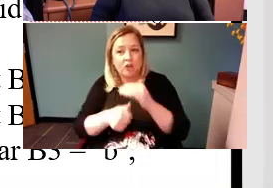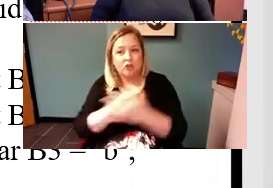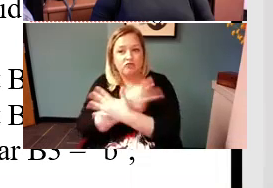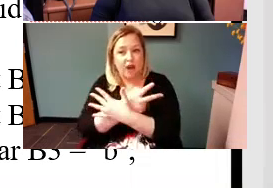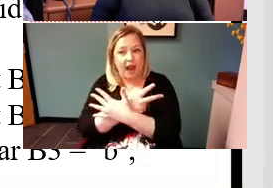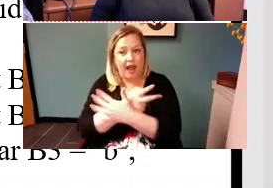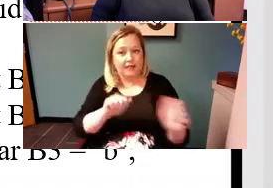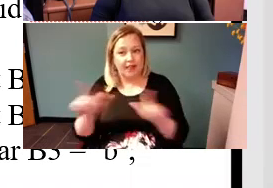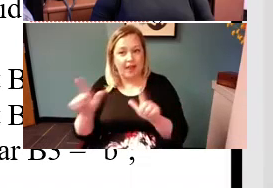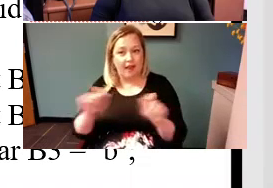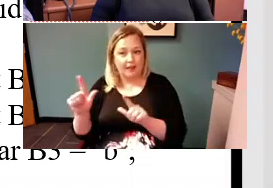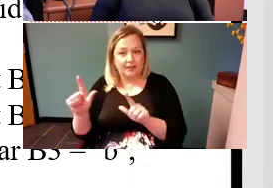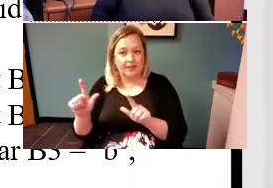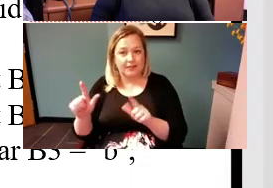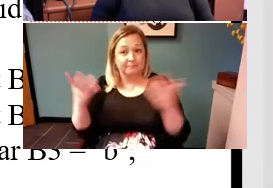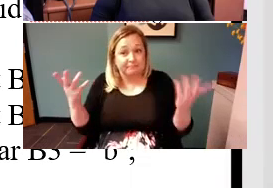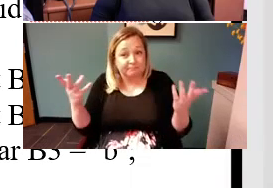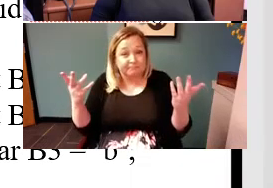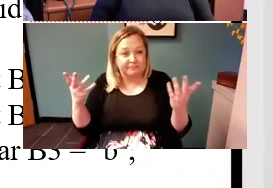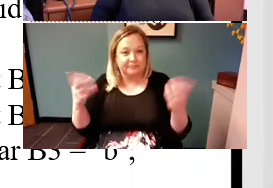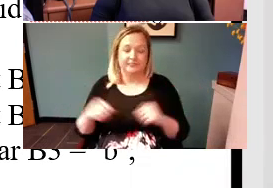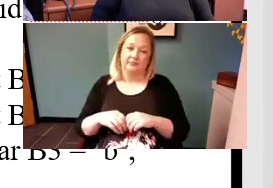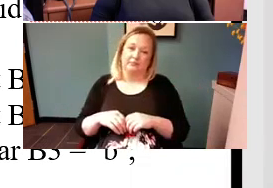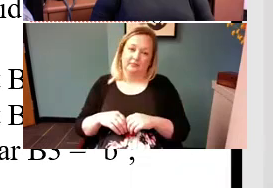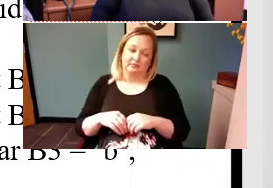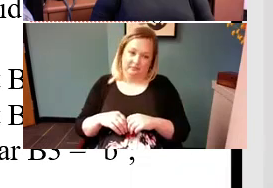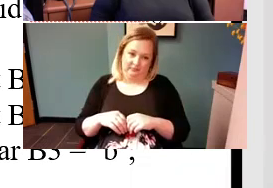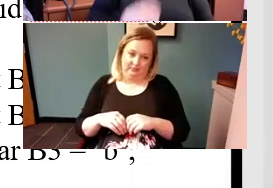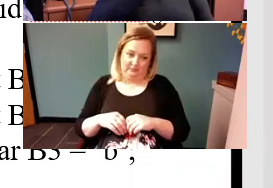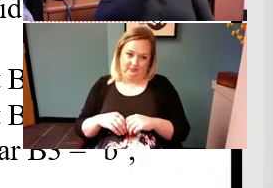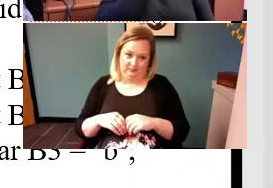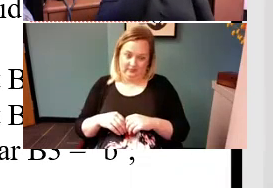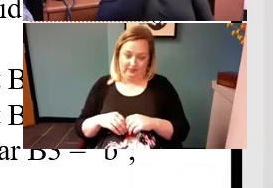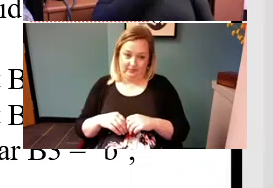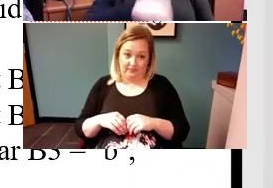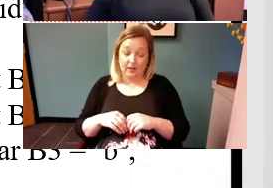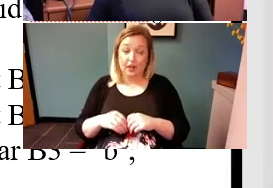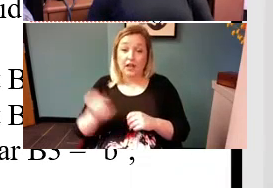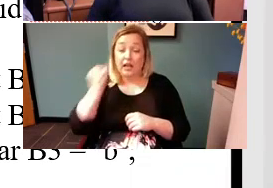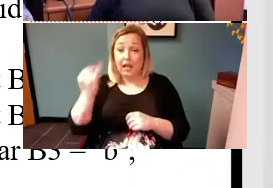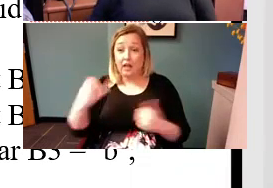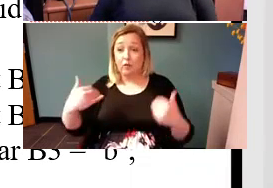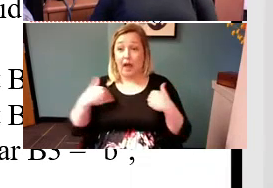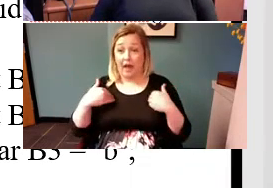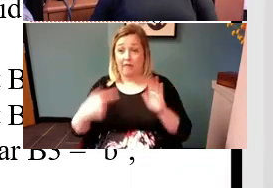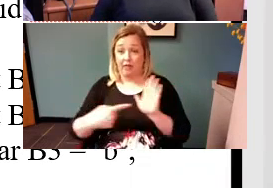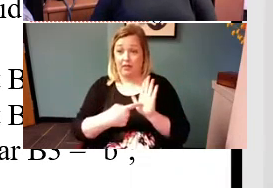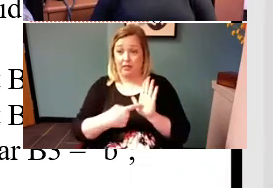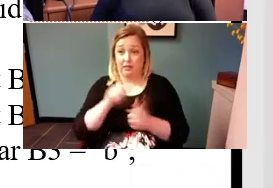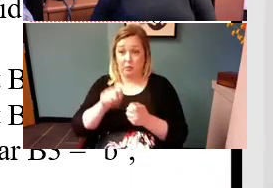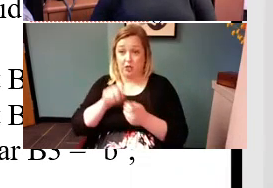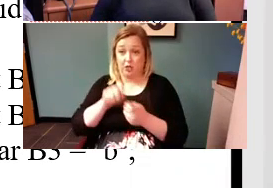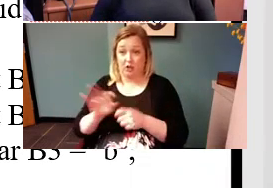So let's say that we have this, and don't worry about it, it's fine. Let's say that we have this particular function,